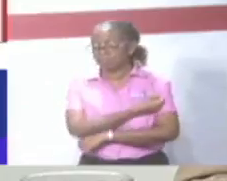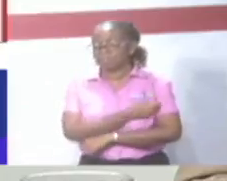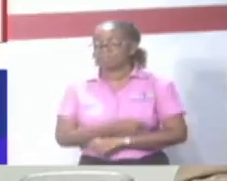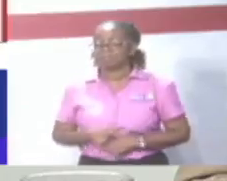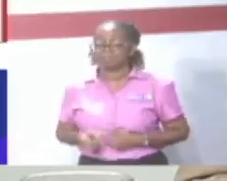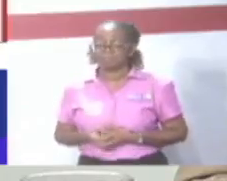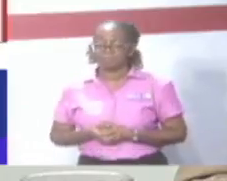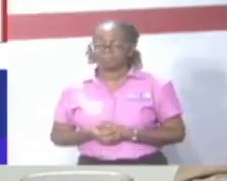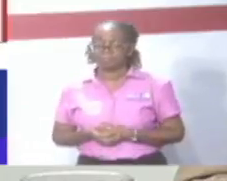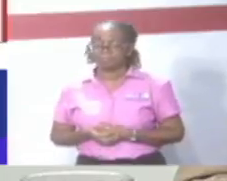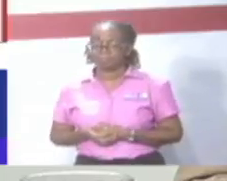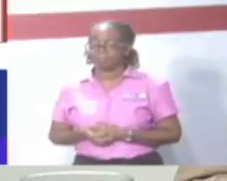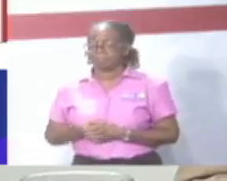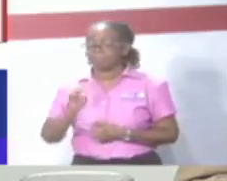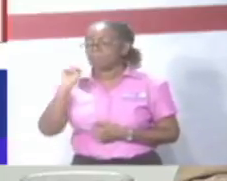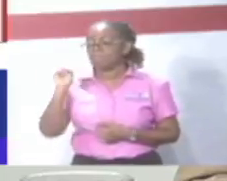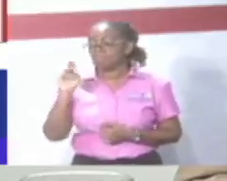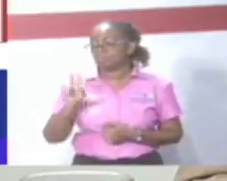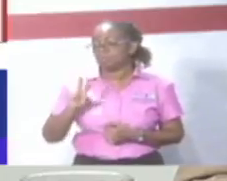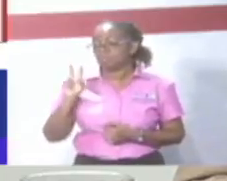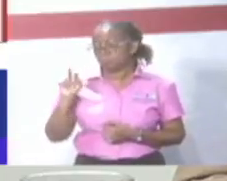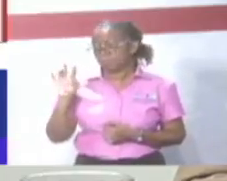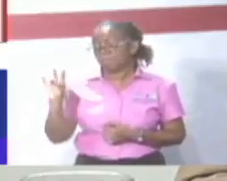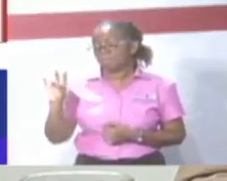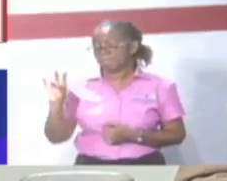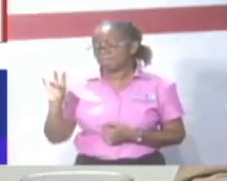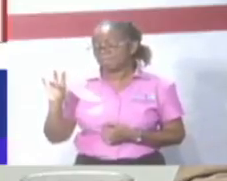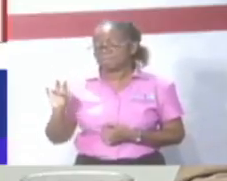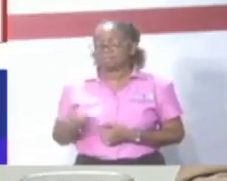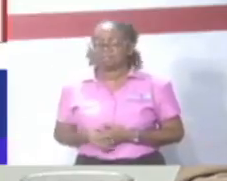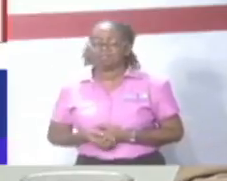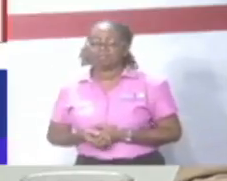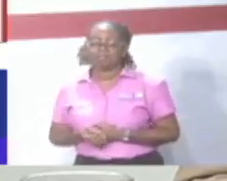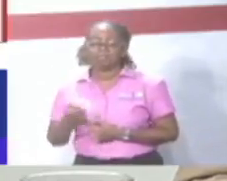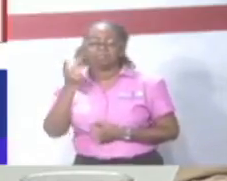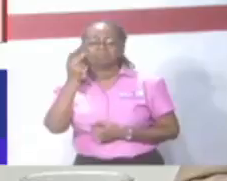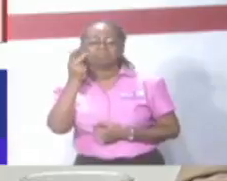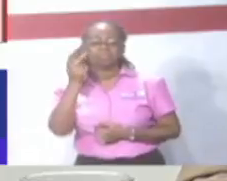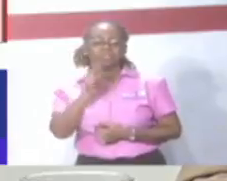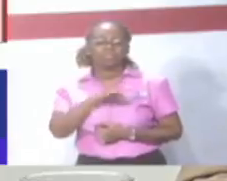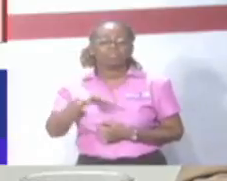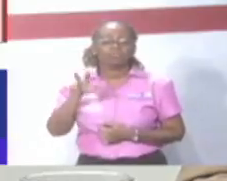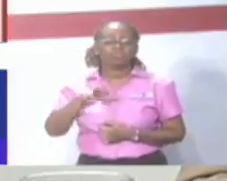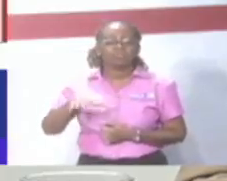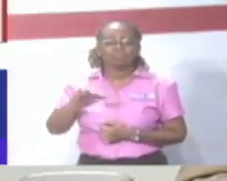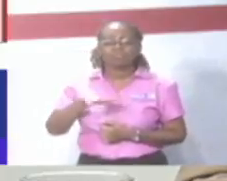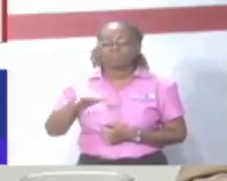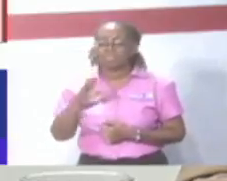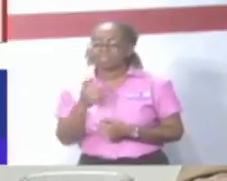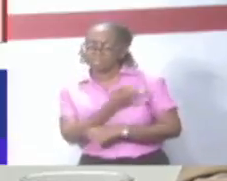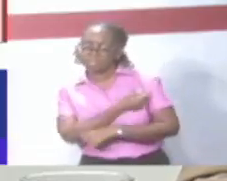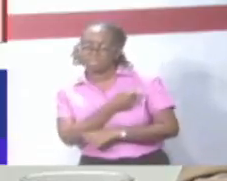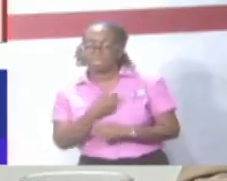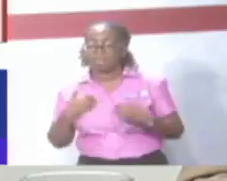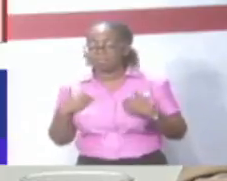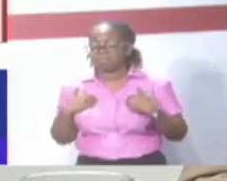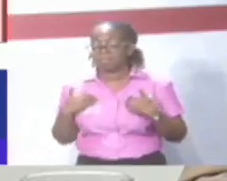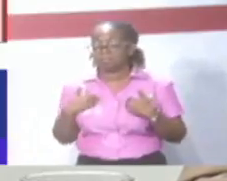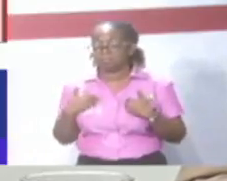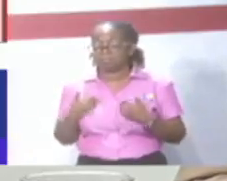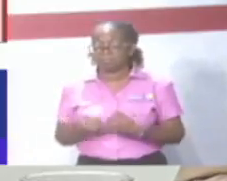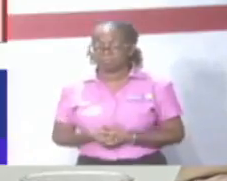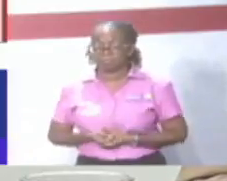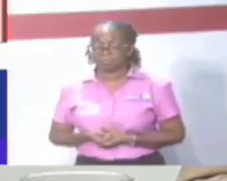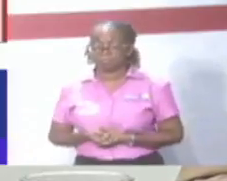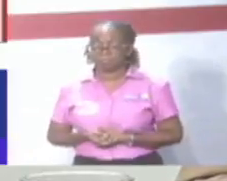Monday 27th, across the 3 vaccines that are up for first dose of a